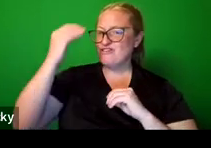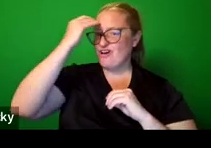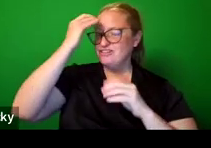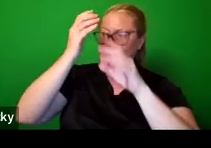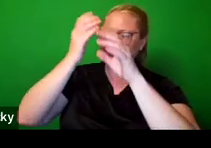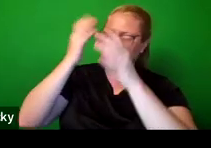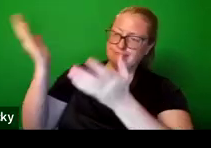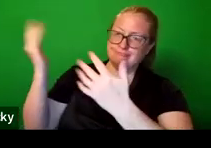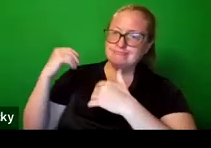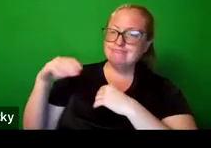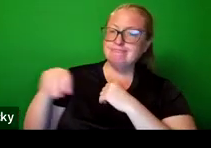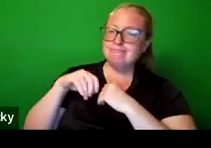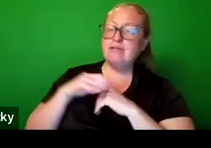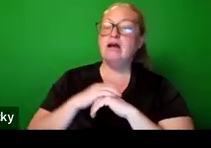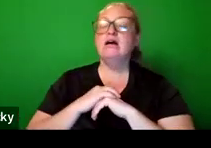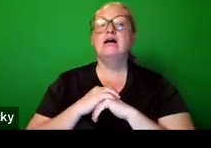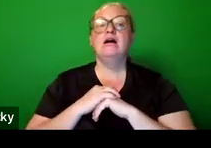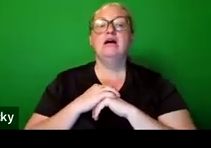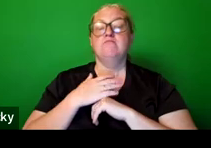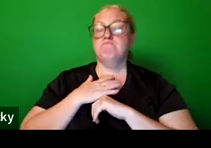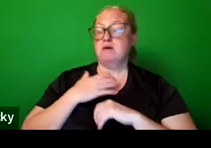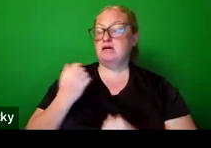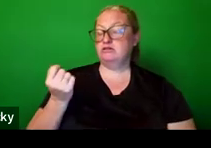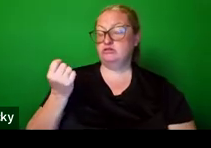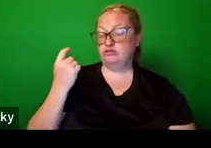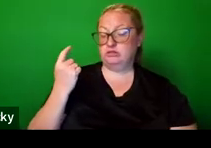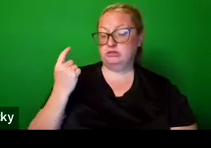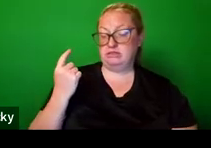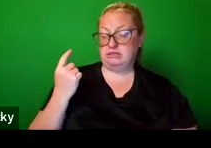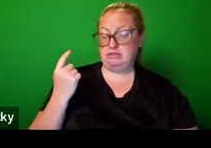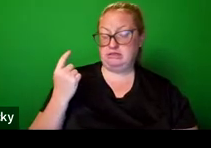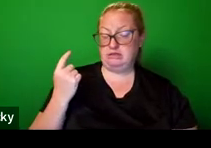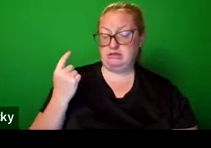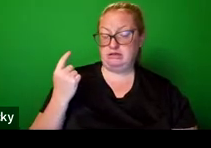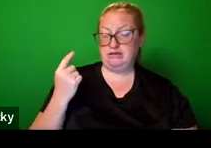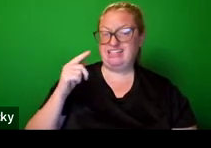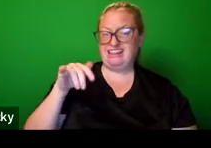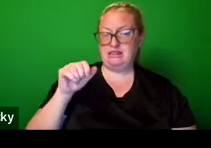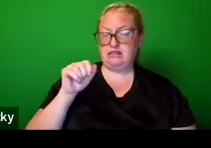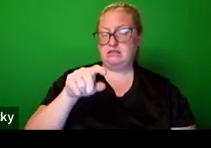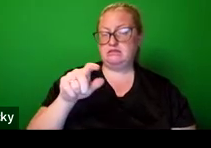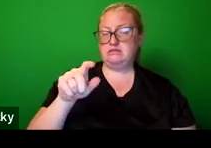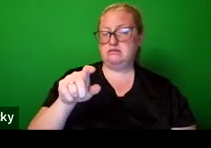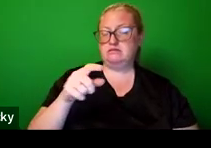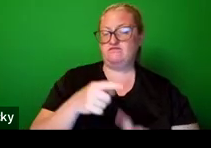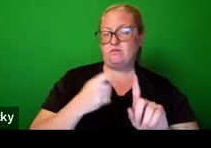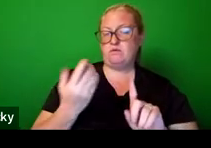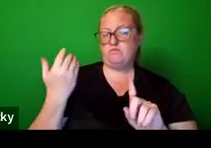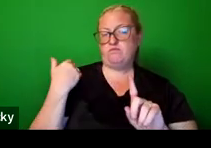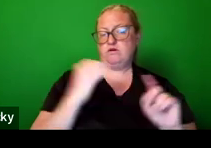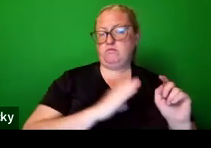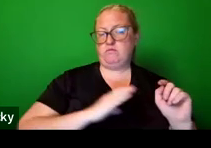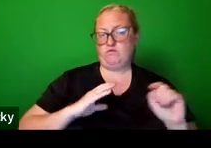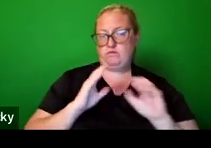chime in. So it is my understanding, yes, this was from a prior board meeting and a discussion and